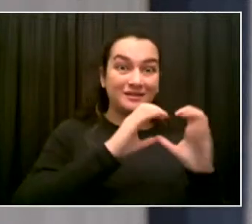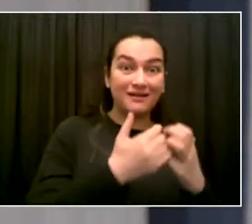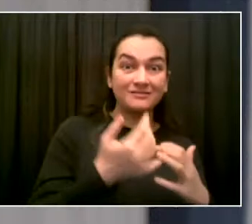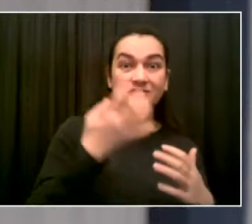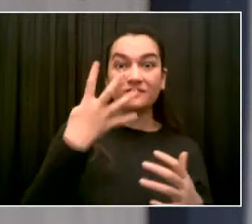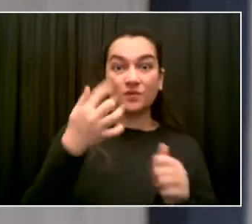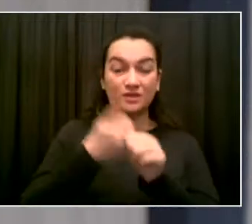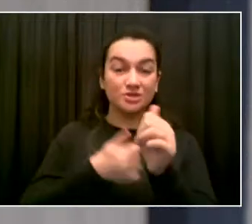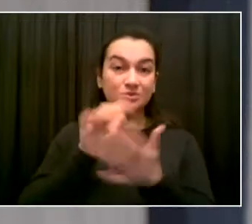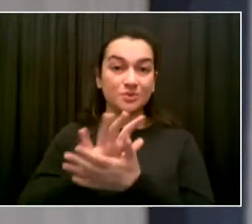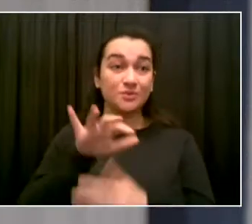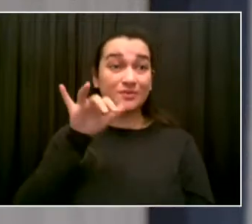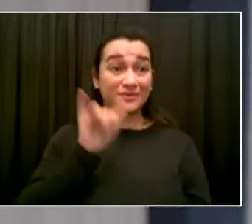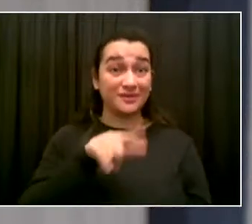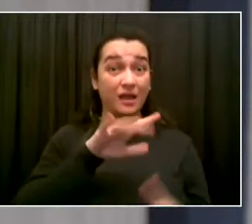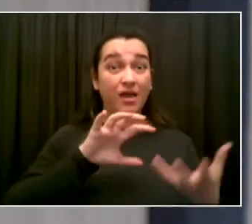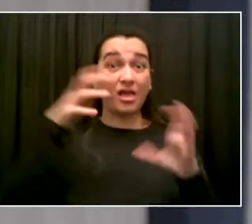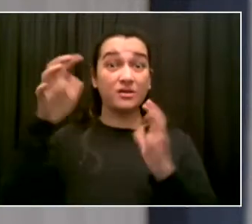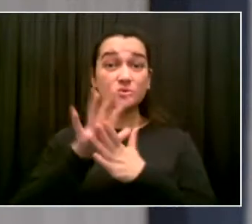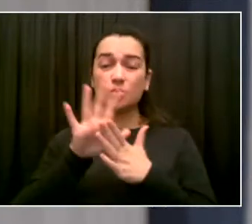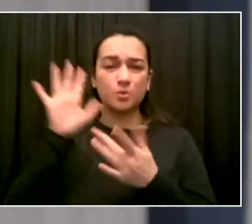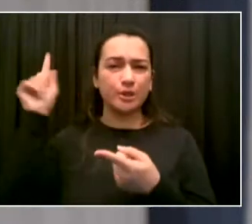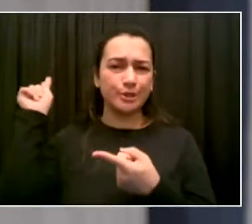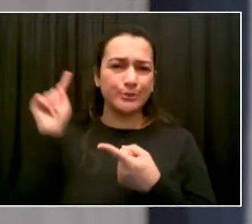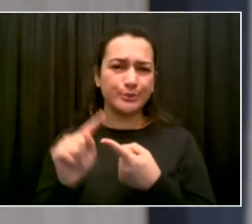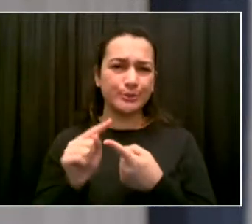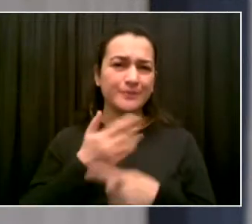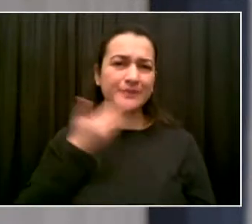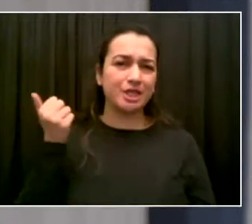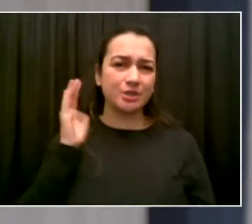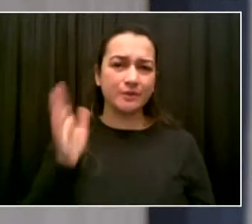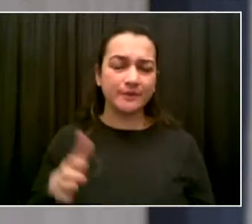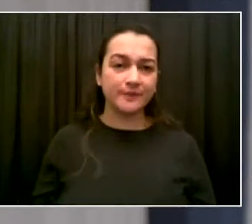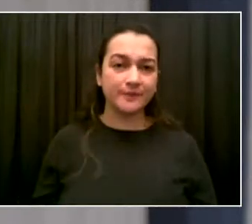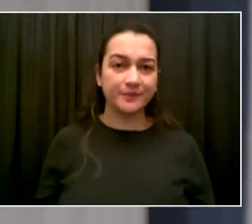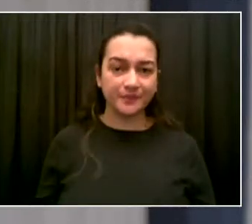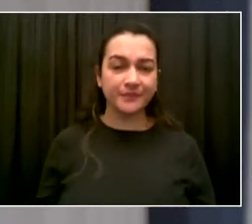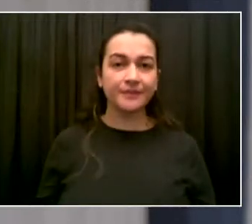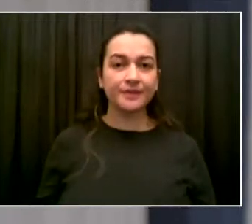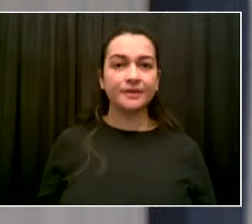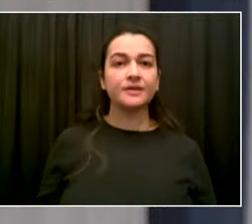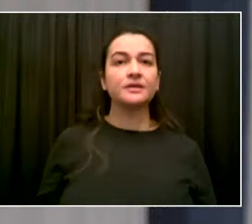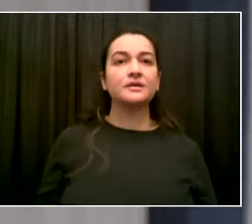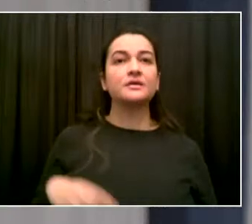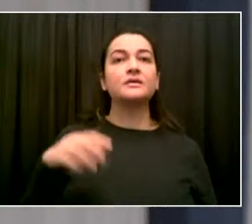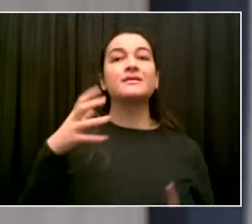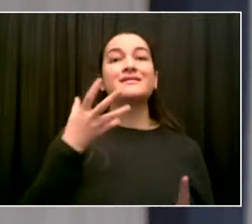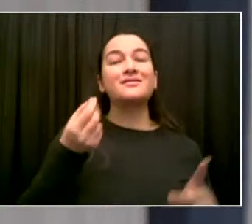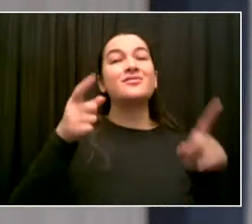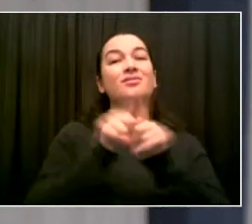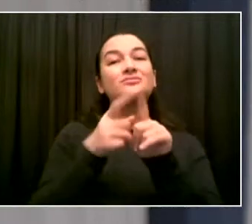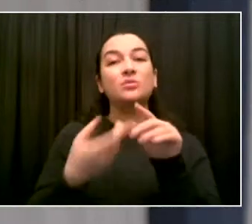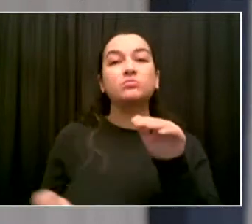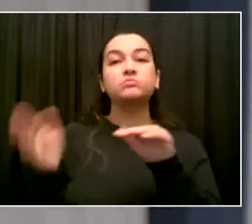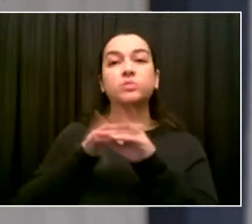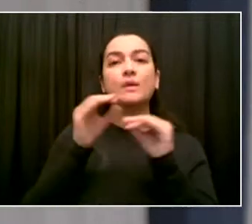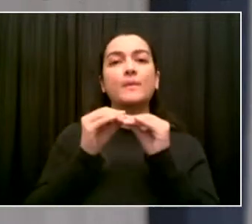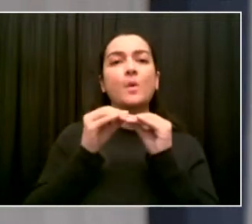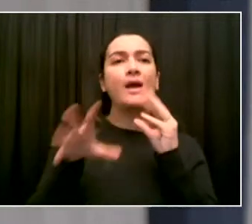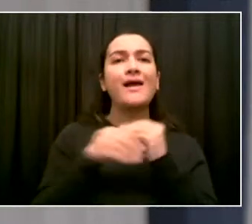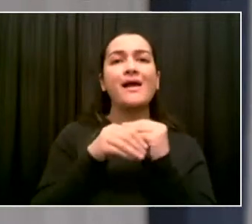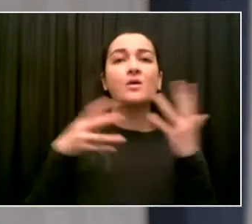testing. That gives us such a powerful tool, both to have visibility into what's happening in our schools, but then